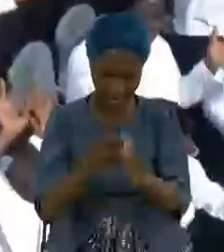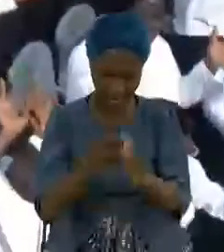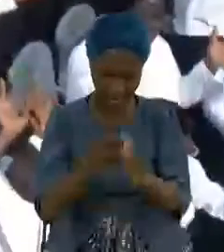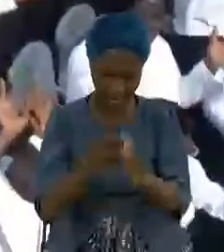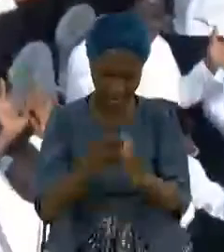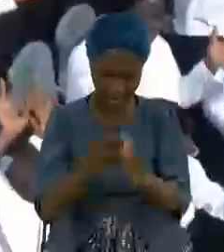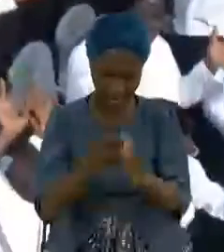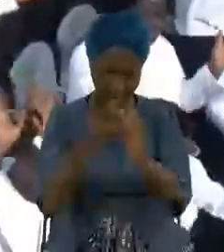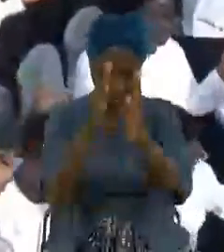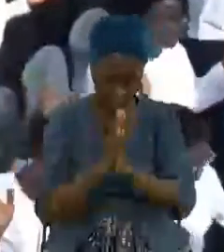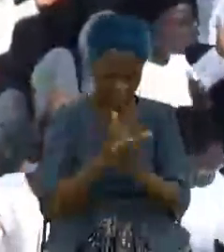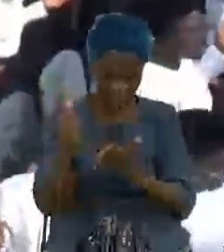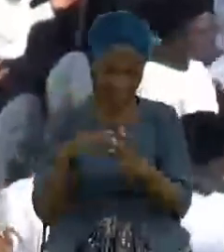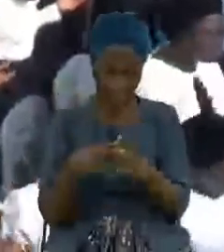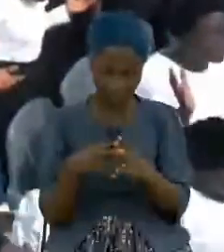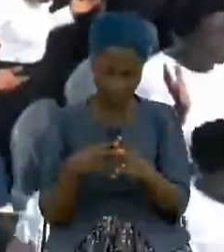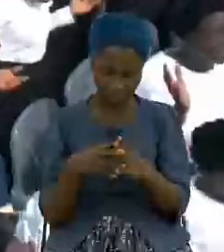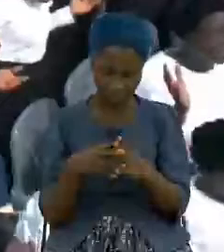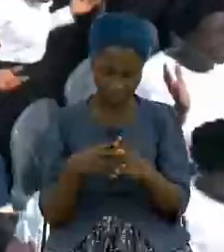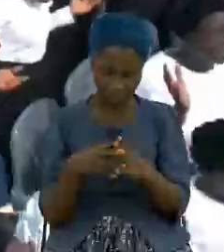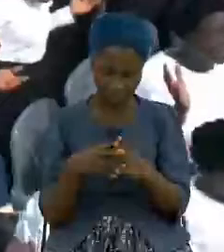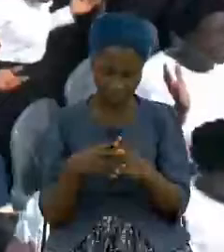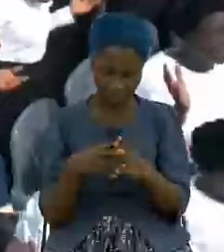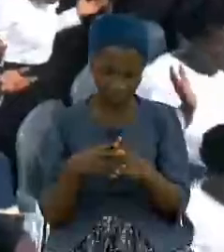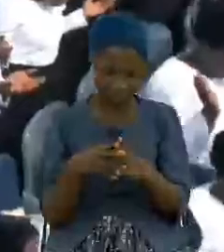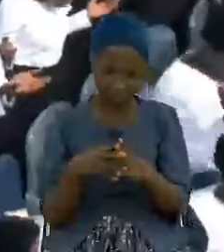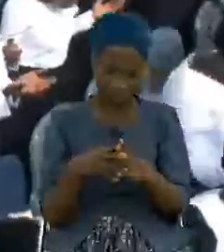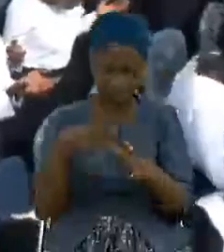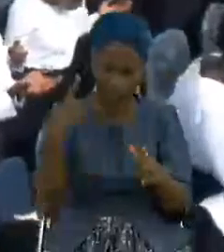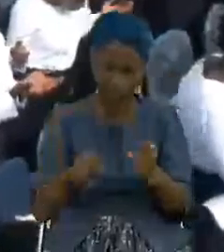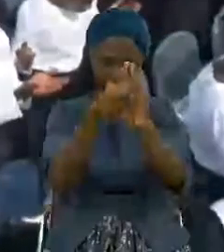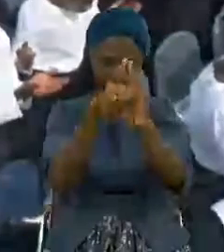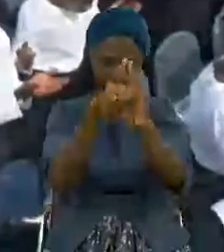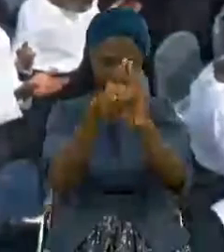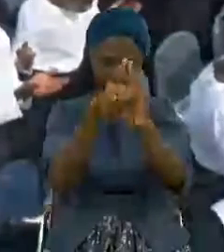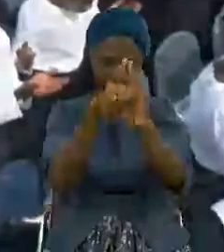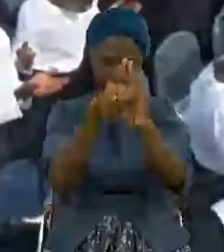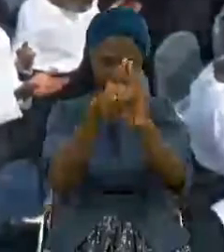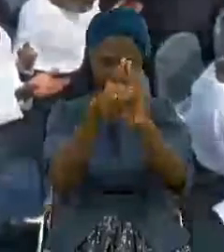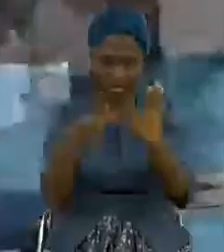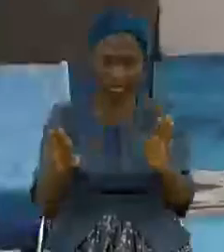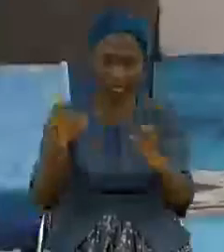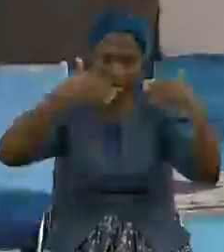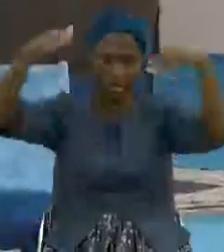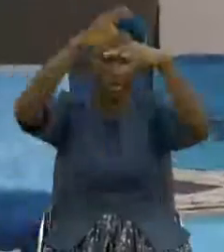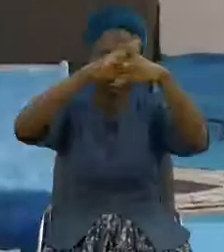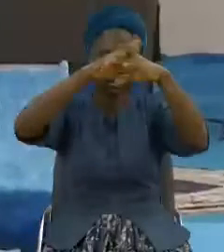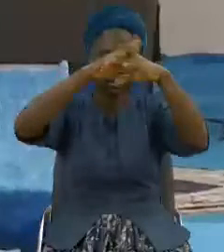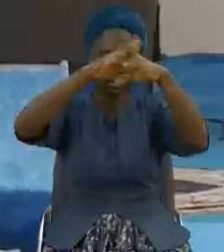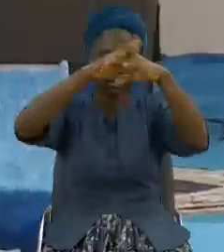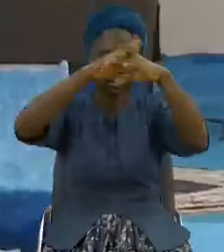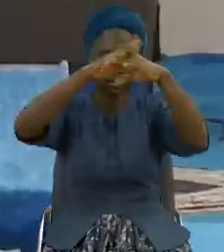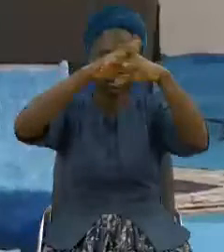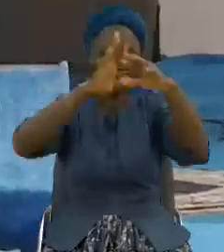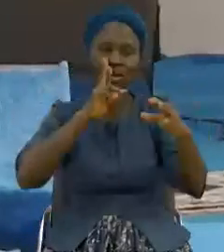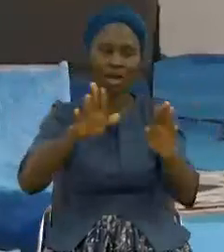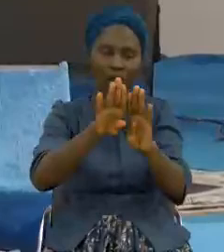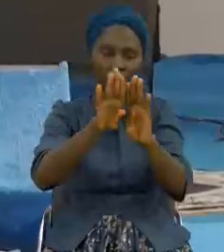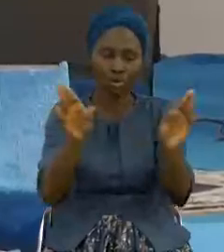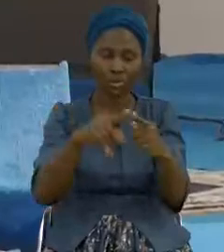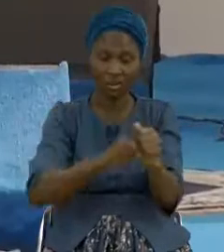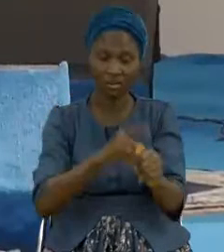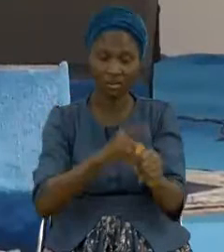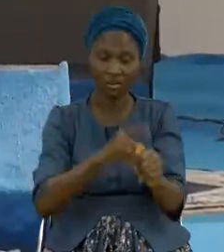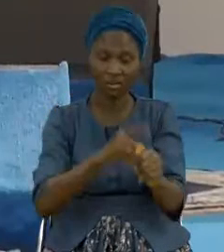The doors of heaven are open to everyone. And we pray as we believe, as we enter